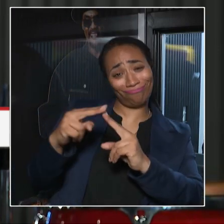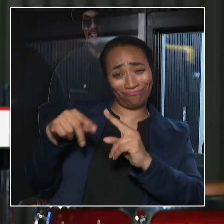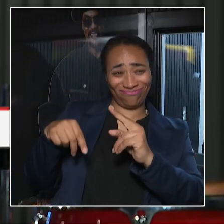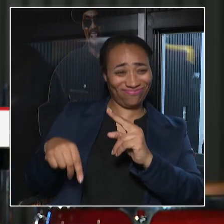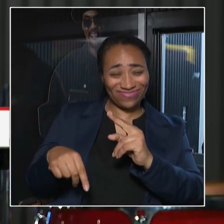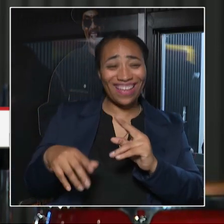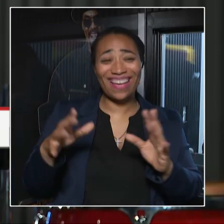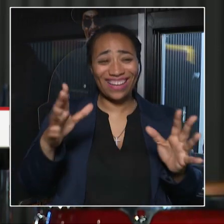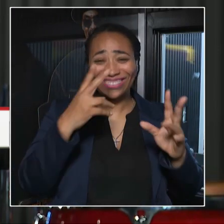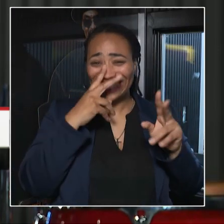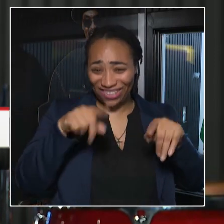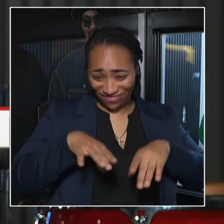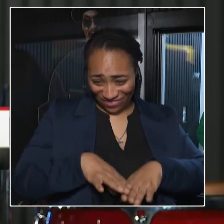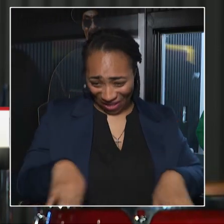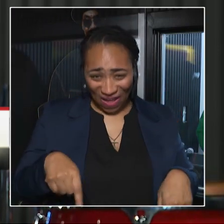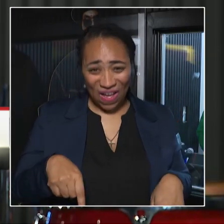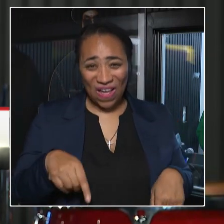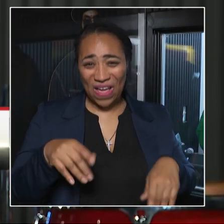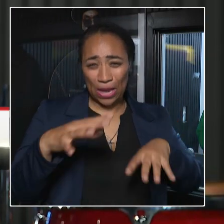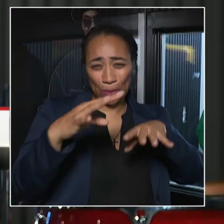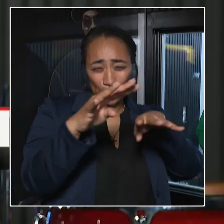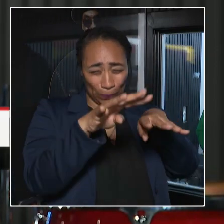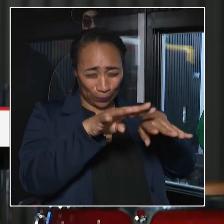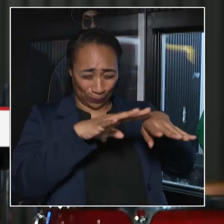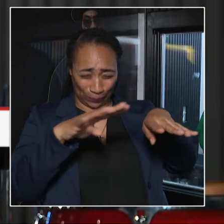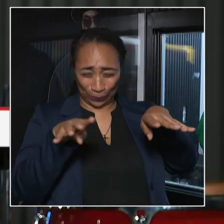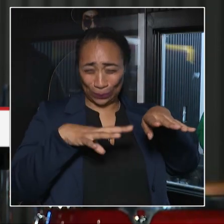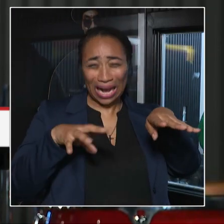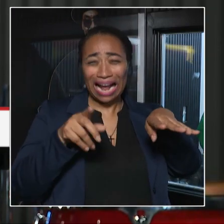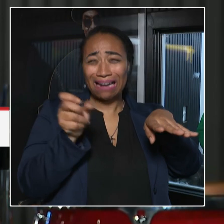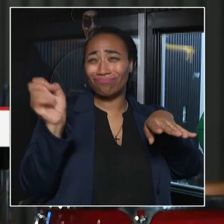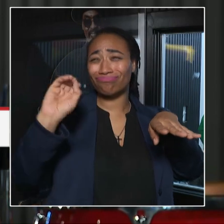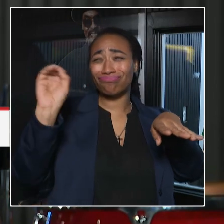museum. Exhibits in the floor. Thank you, Television.